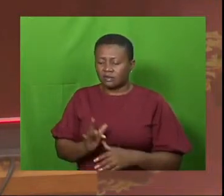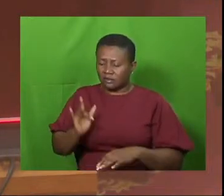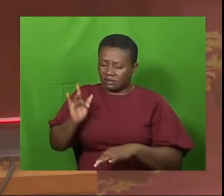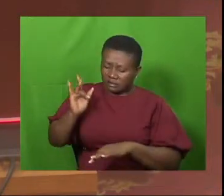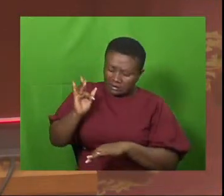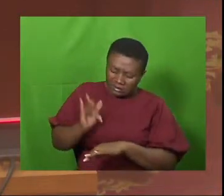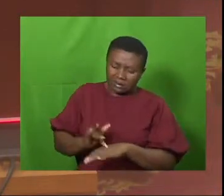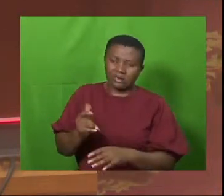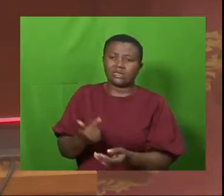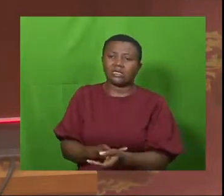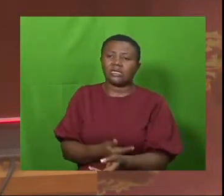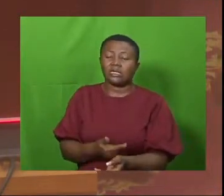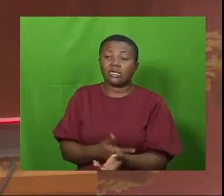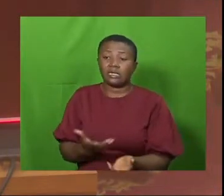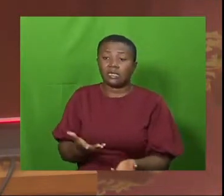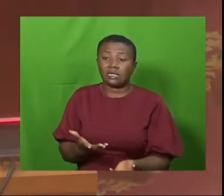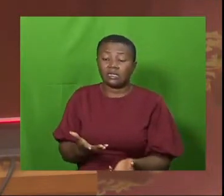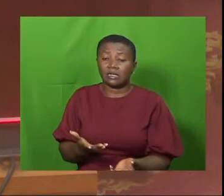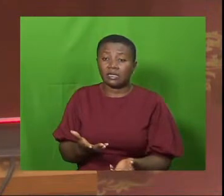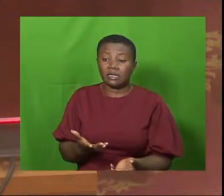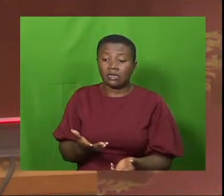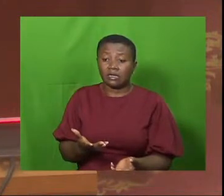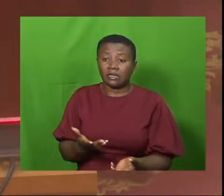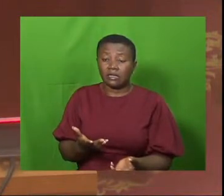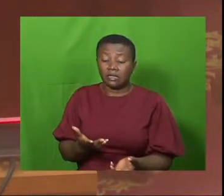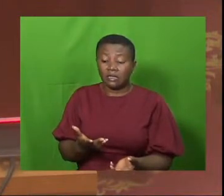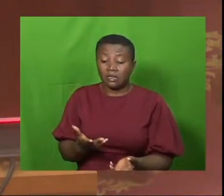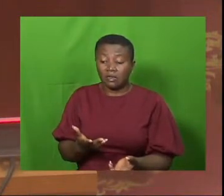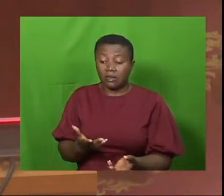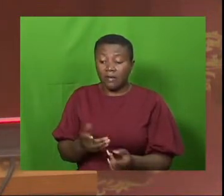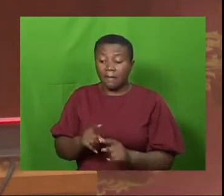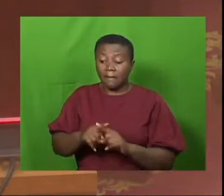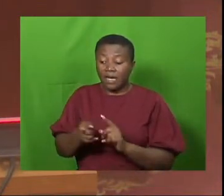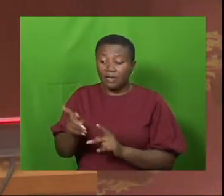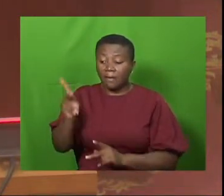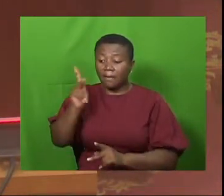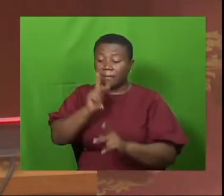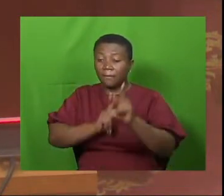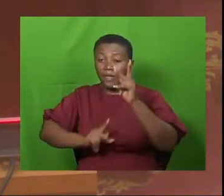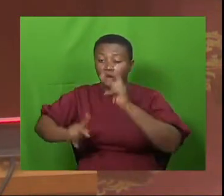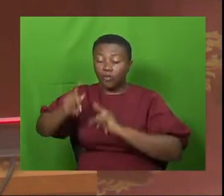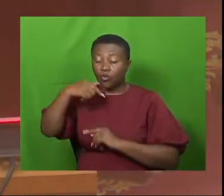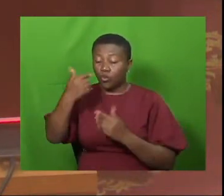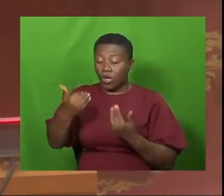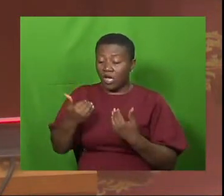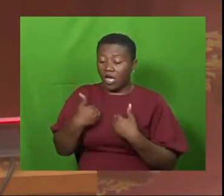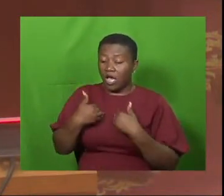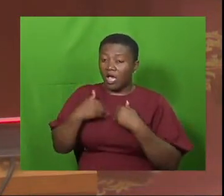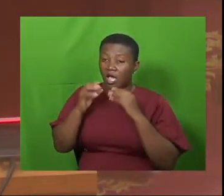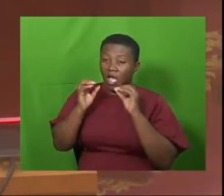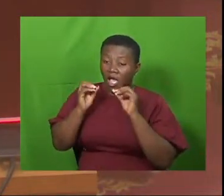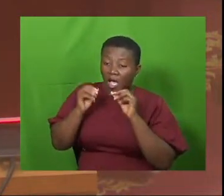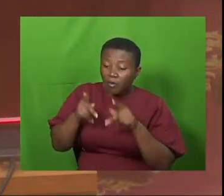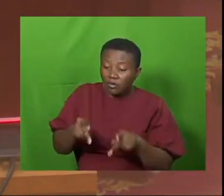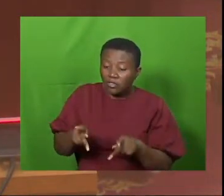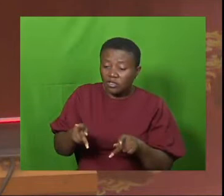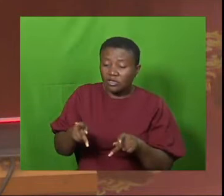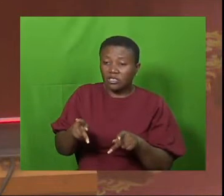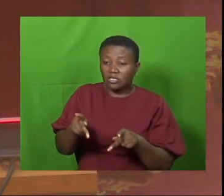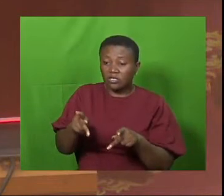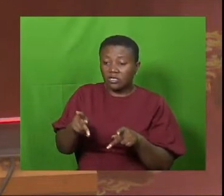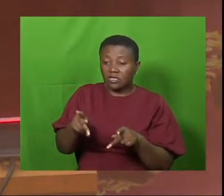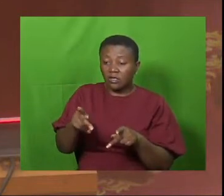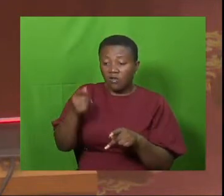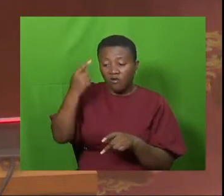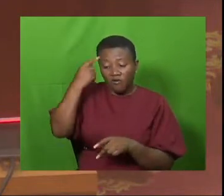Ghana is not an island. Yet, the very people who had an opportunity for 8 years to transform